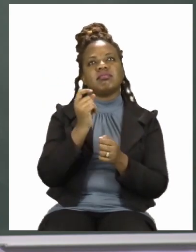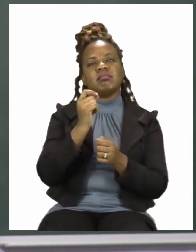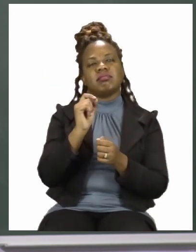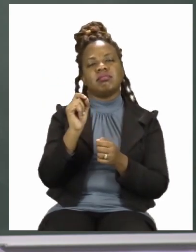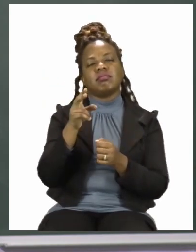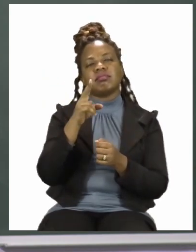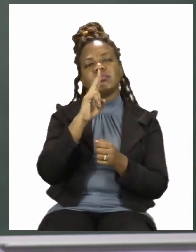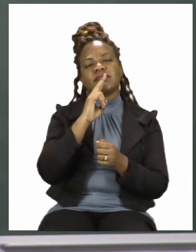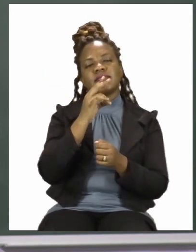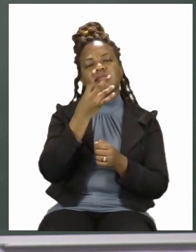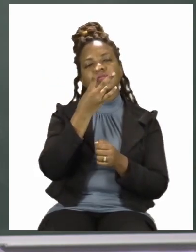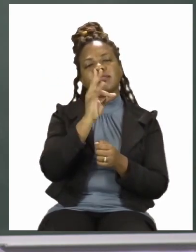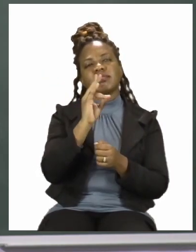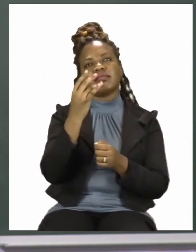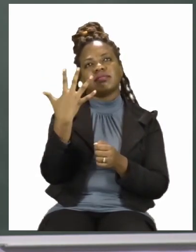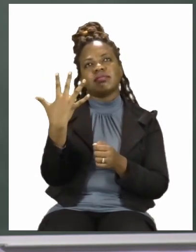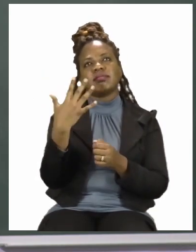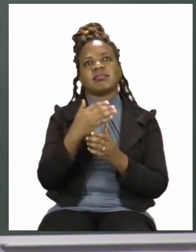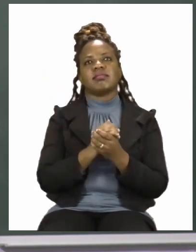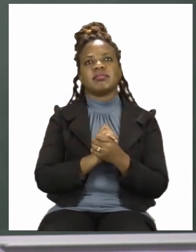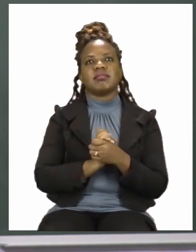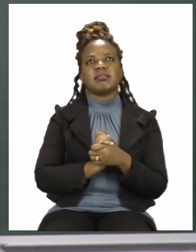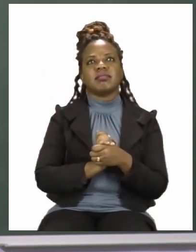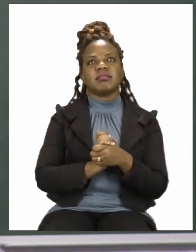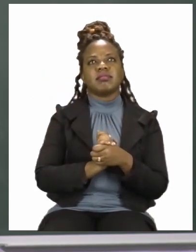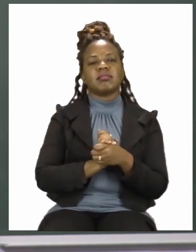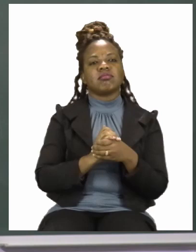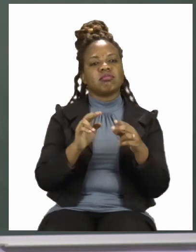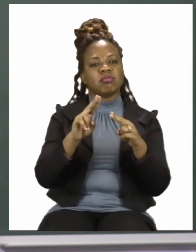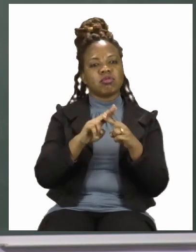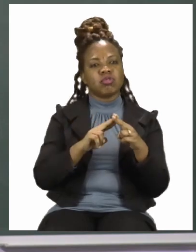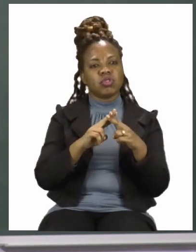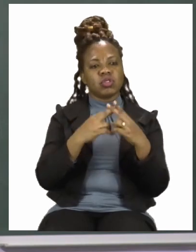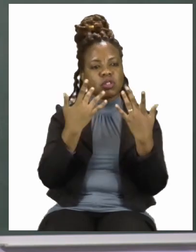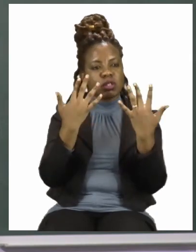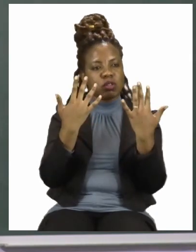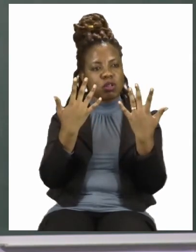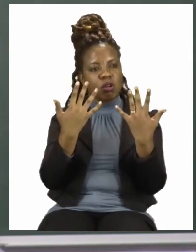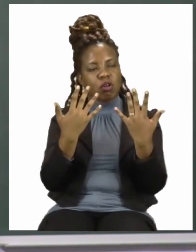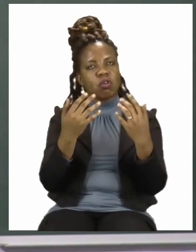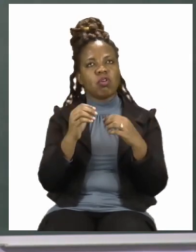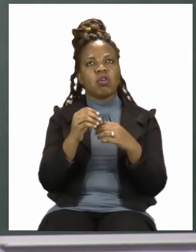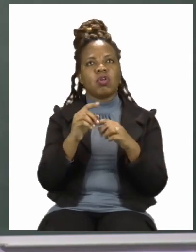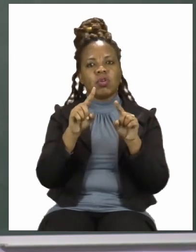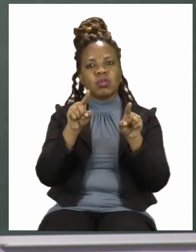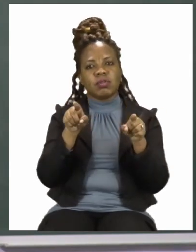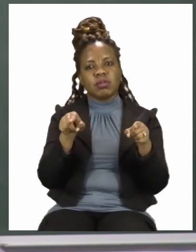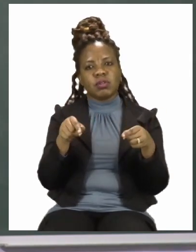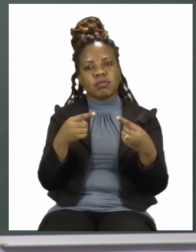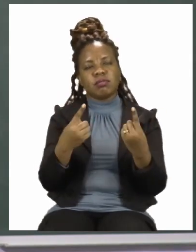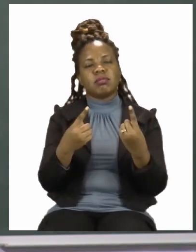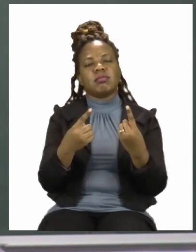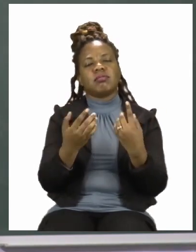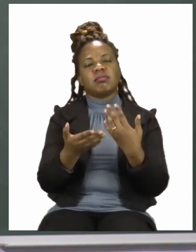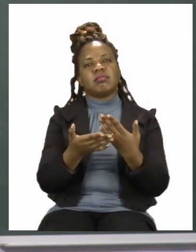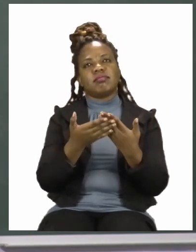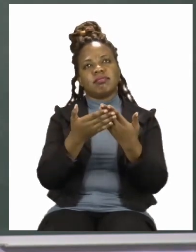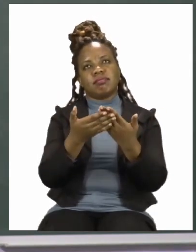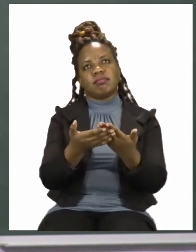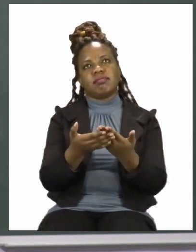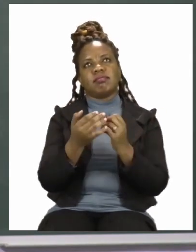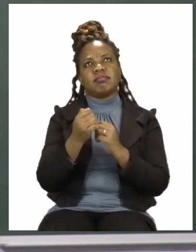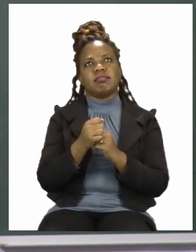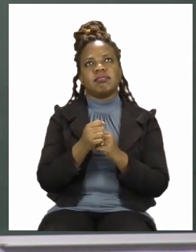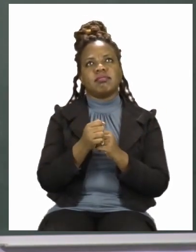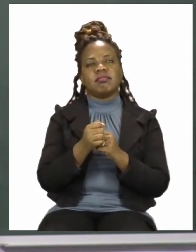75. So use your counters or your fingers to help you. And when you are done, make sure that you have